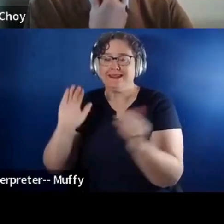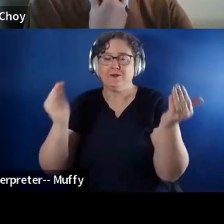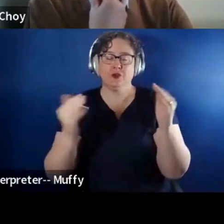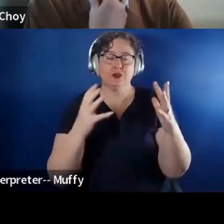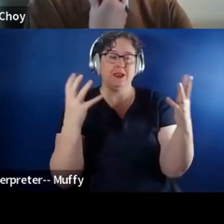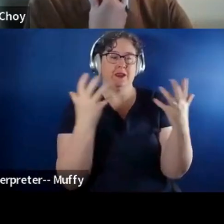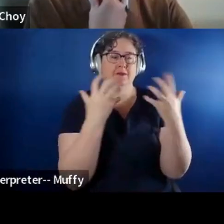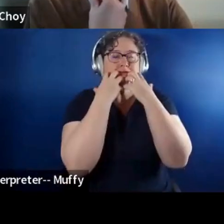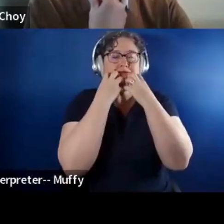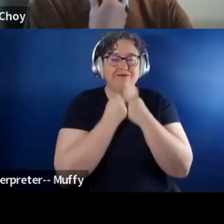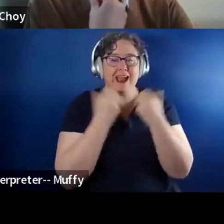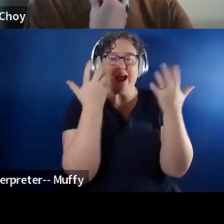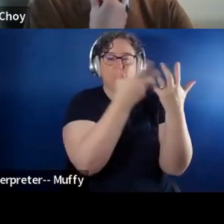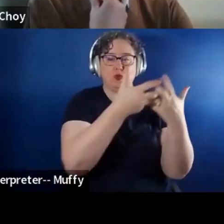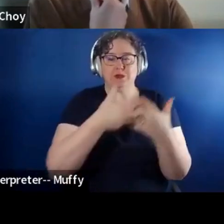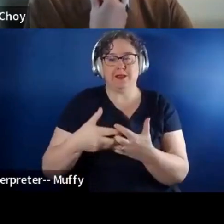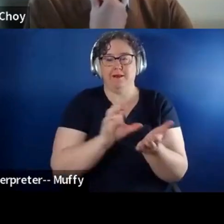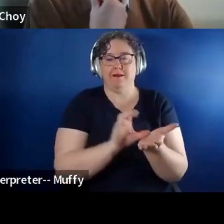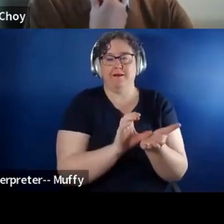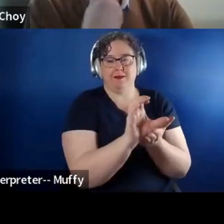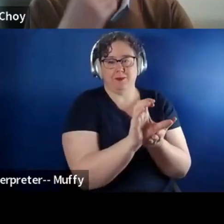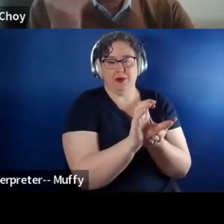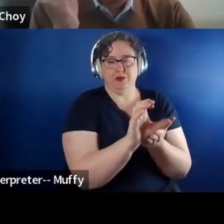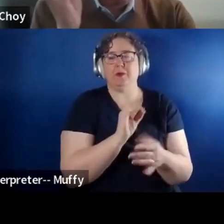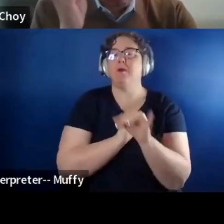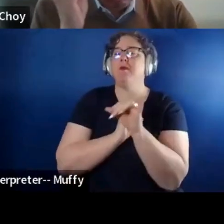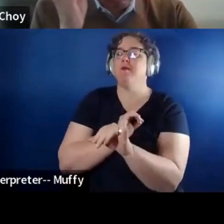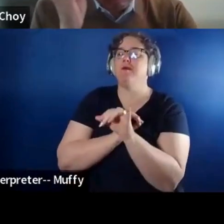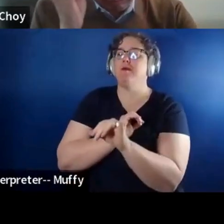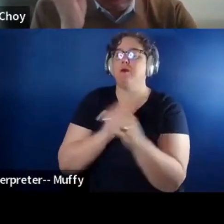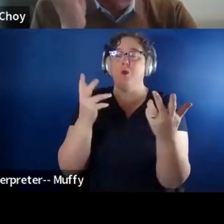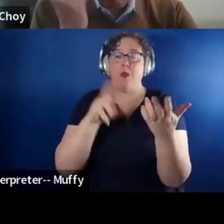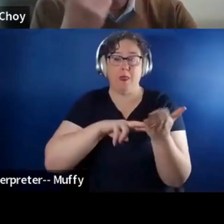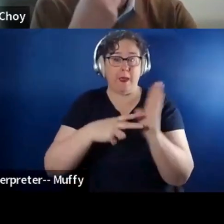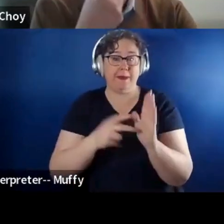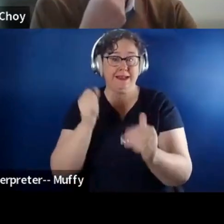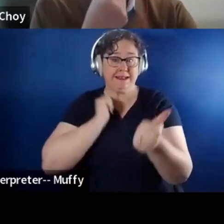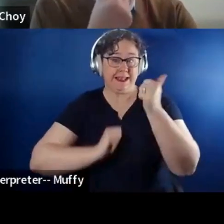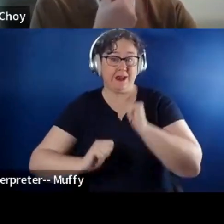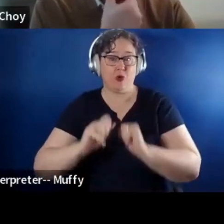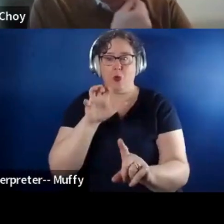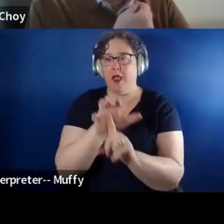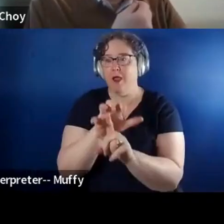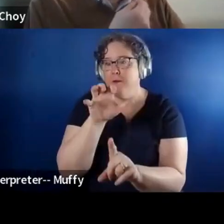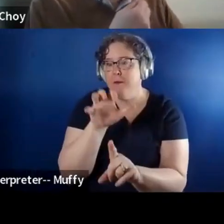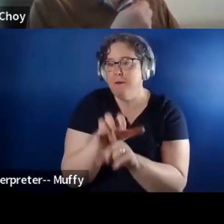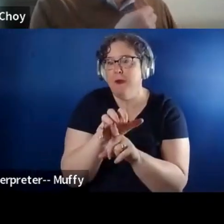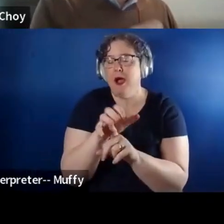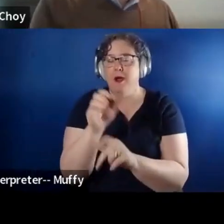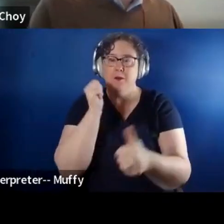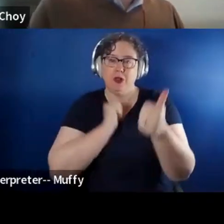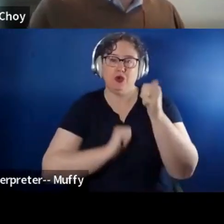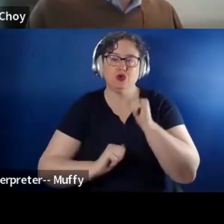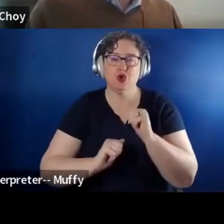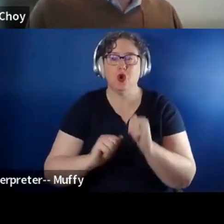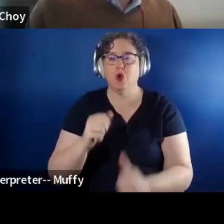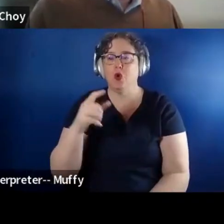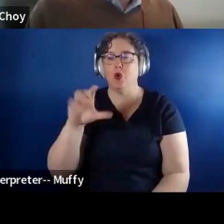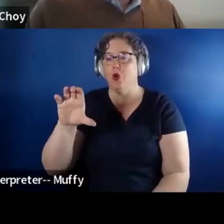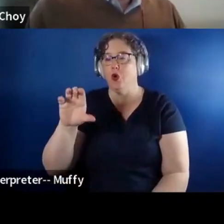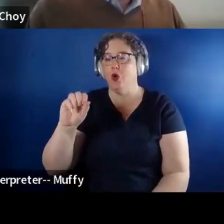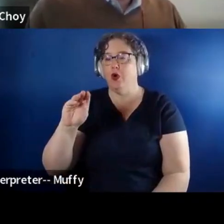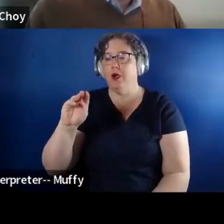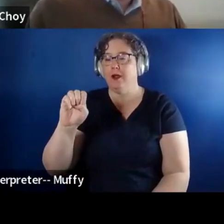aligned sponsorship. And so, what that means Mm, at the theater is when we have a very popular show like Come From Away, it might be a more traditional